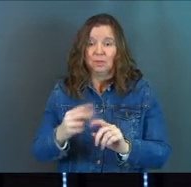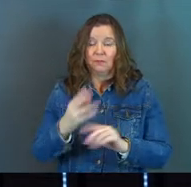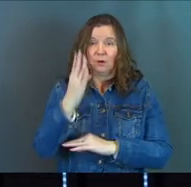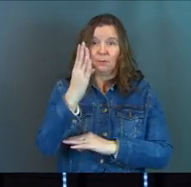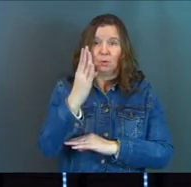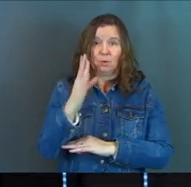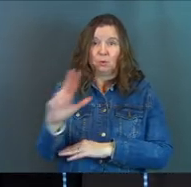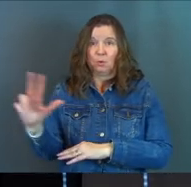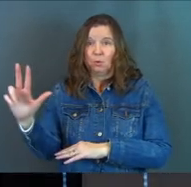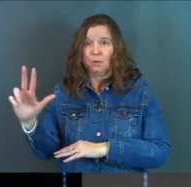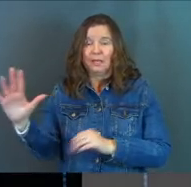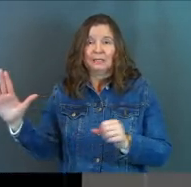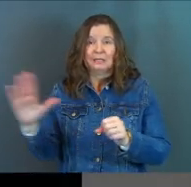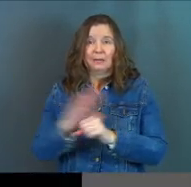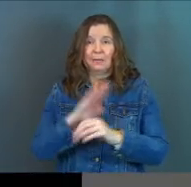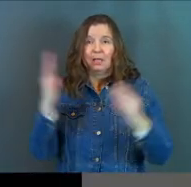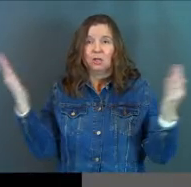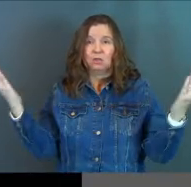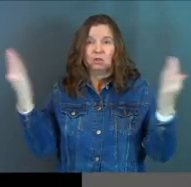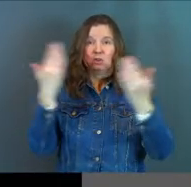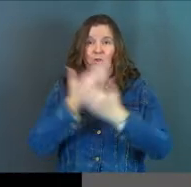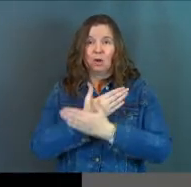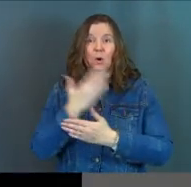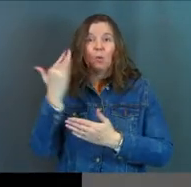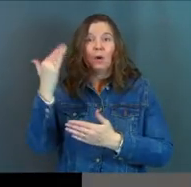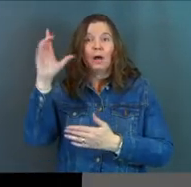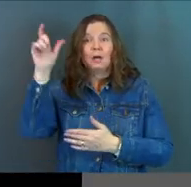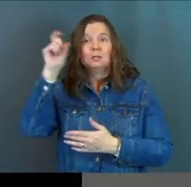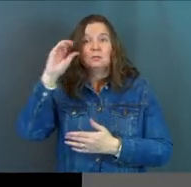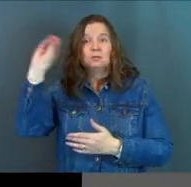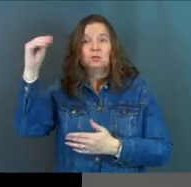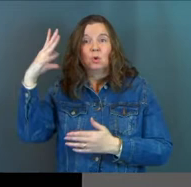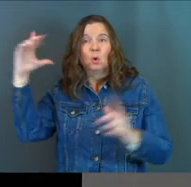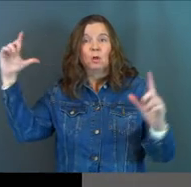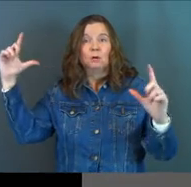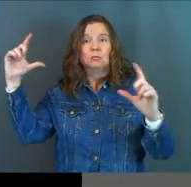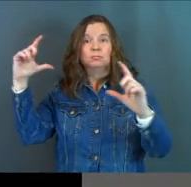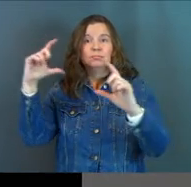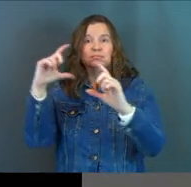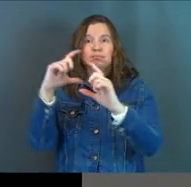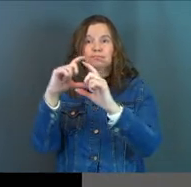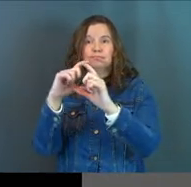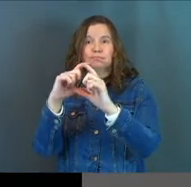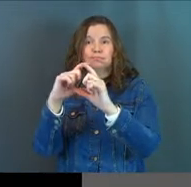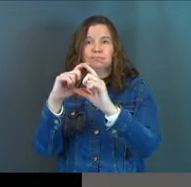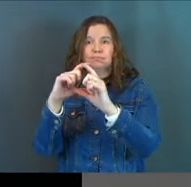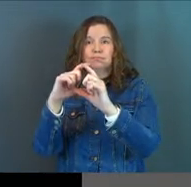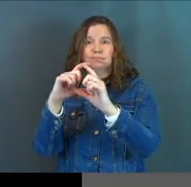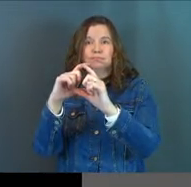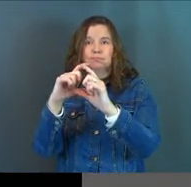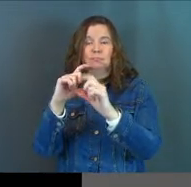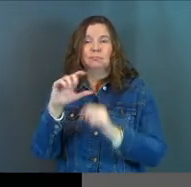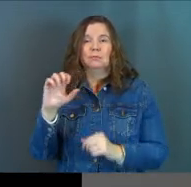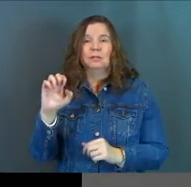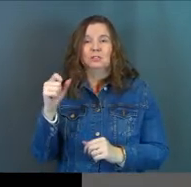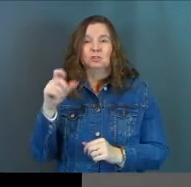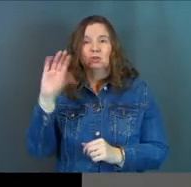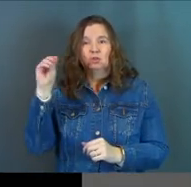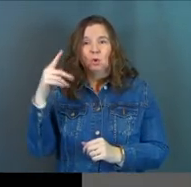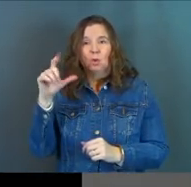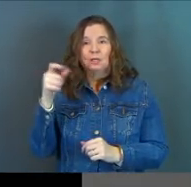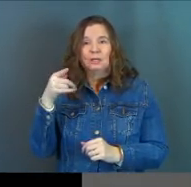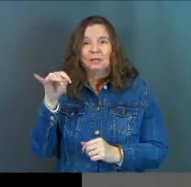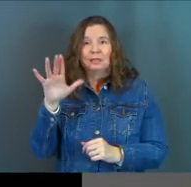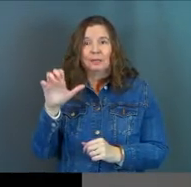From noon to 3, it's complete darkness. This is a solar eclipse. We actually have ancient documentation of Roman historians